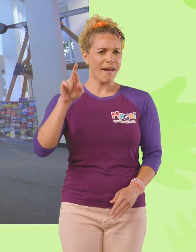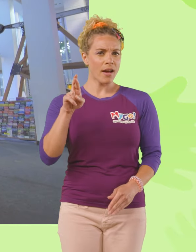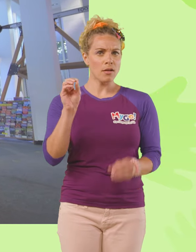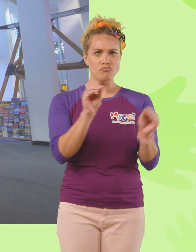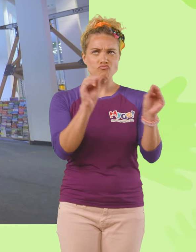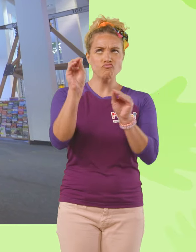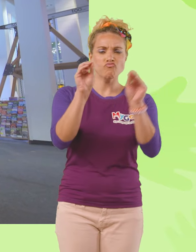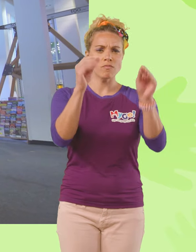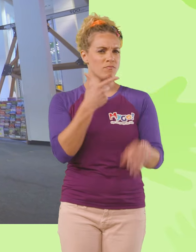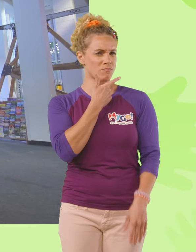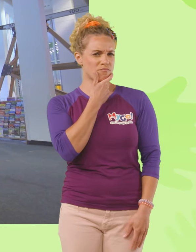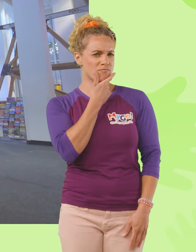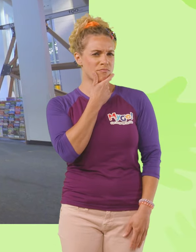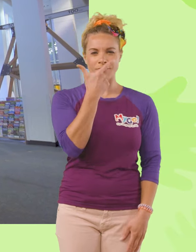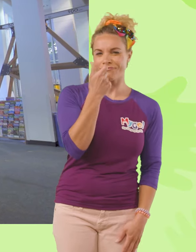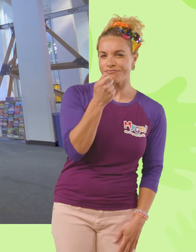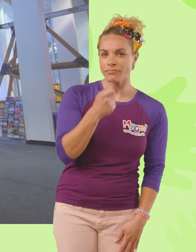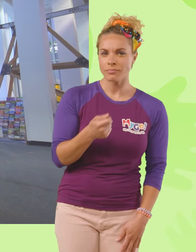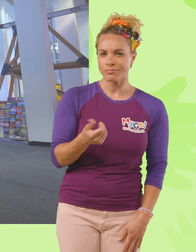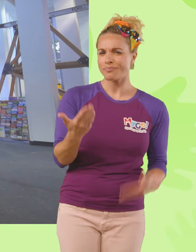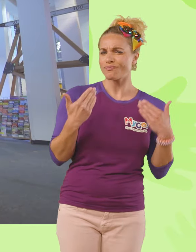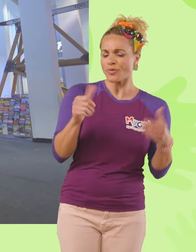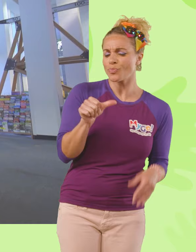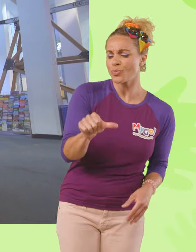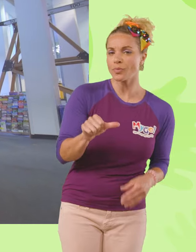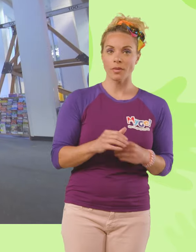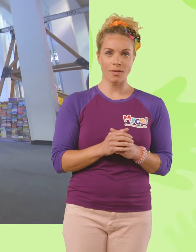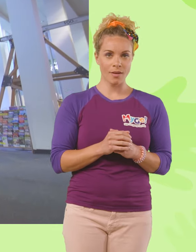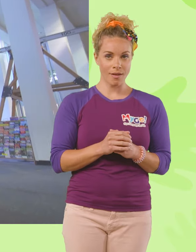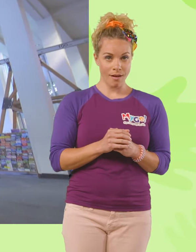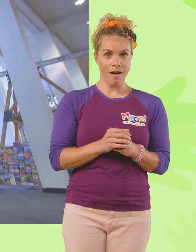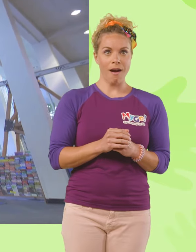motion. Huh, interesting. Let's push this.